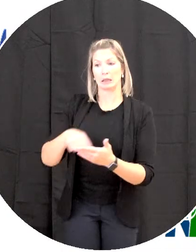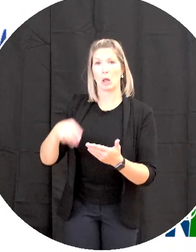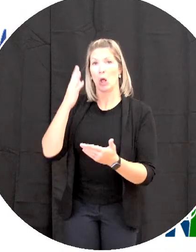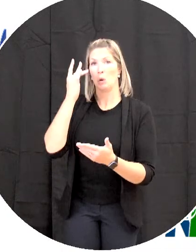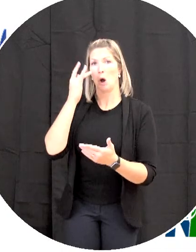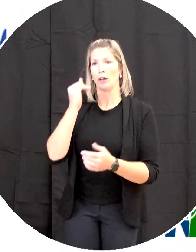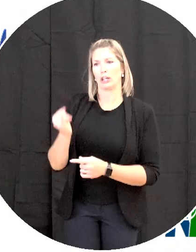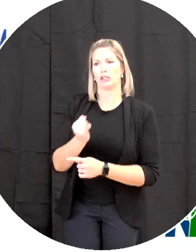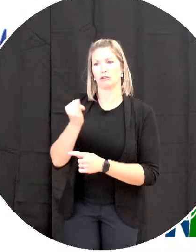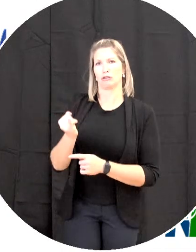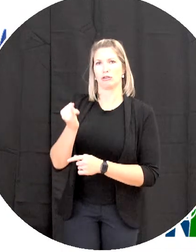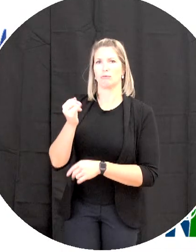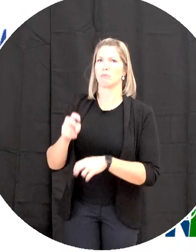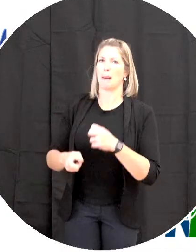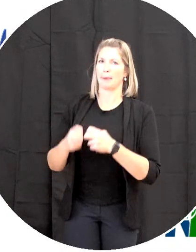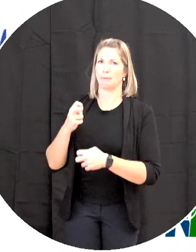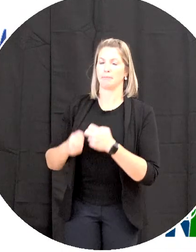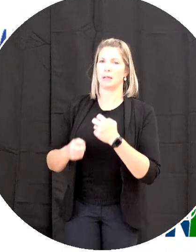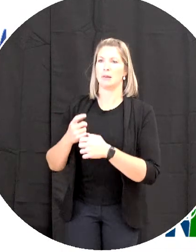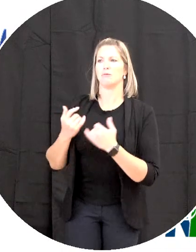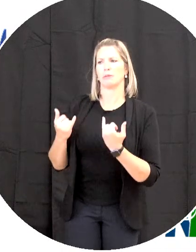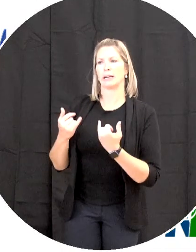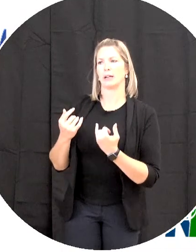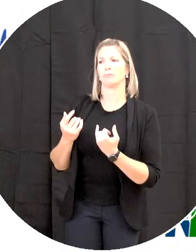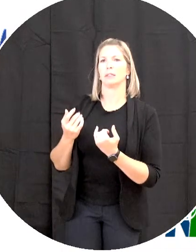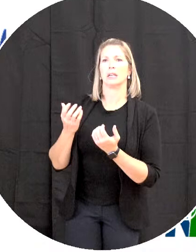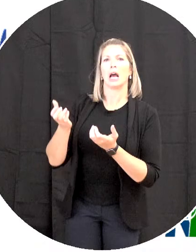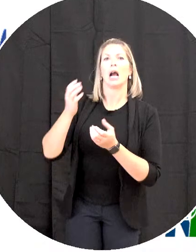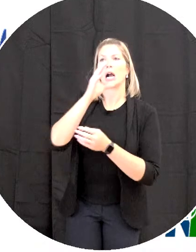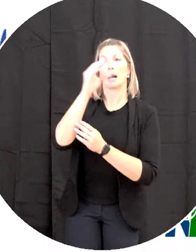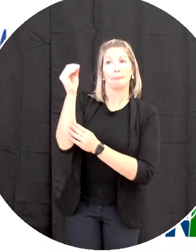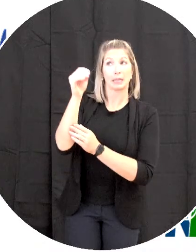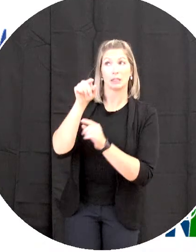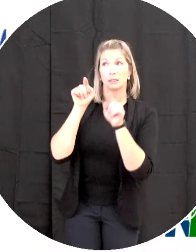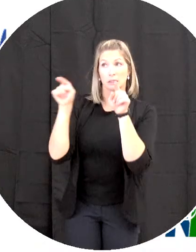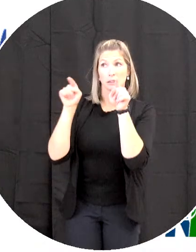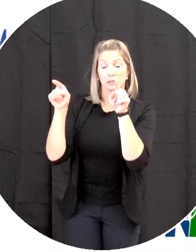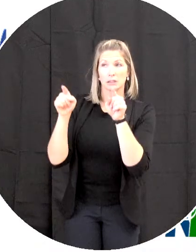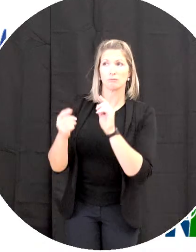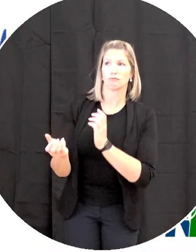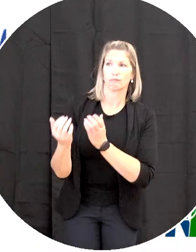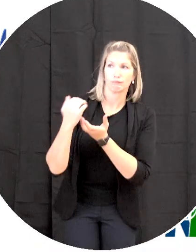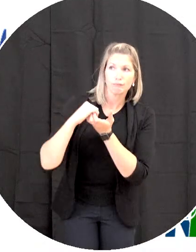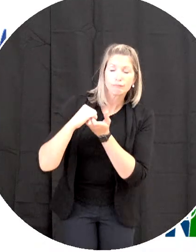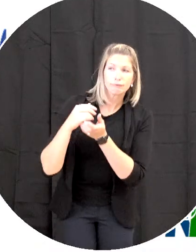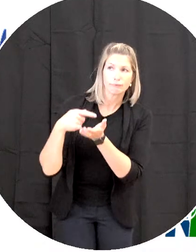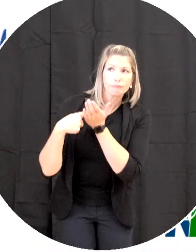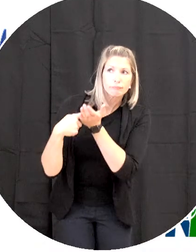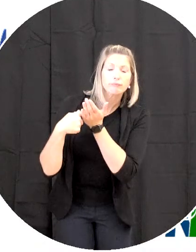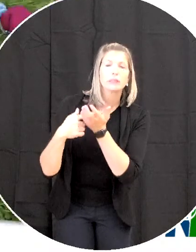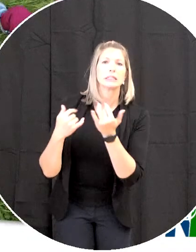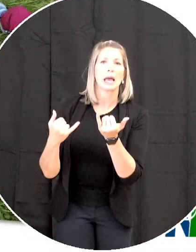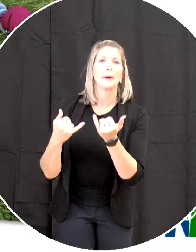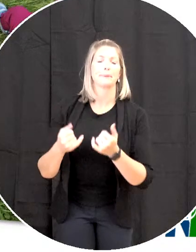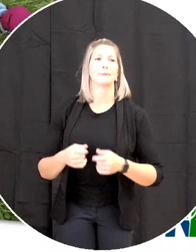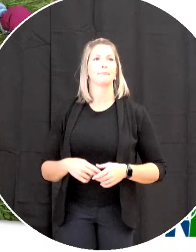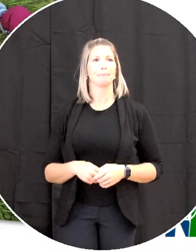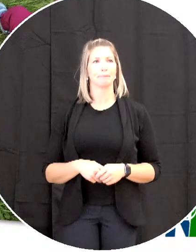ongoing with those two service providers. And we expect some more formal communications on this in the days ahead.